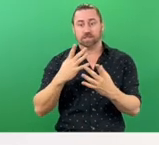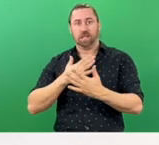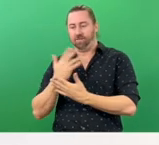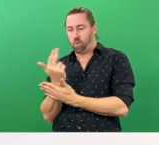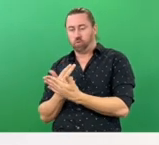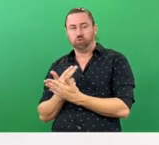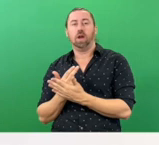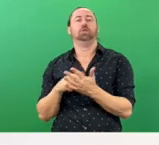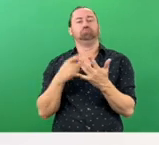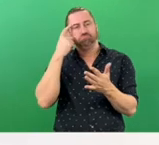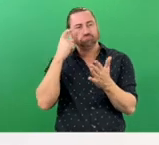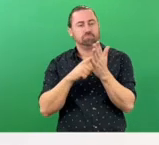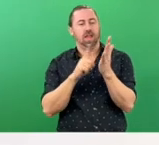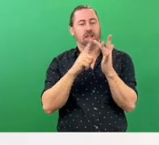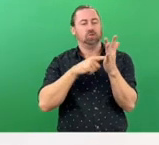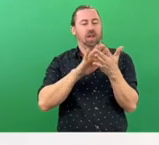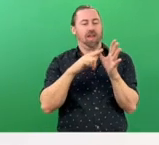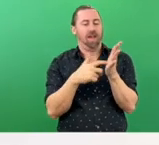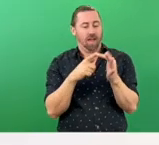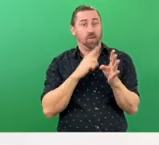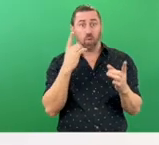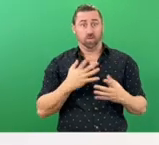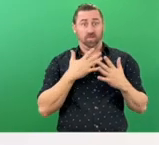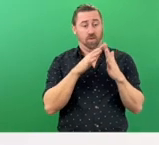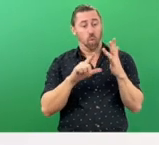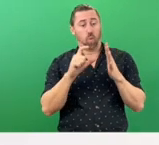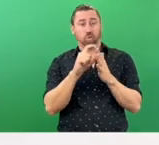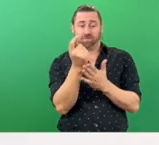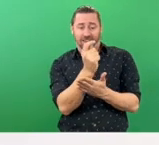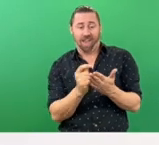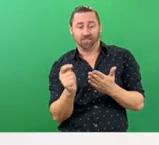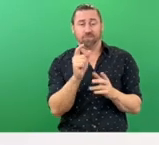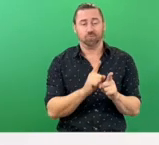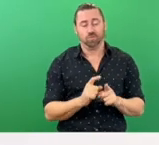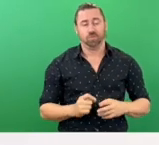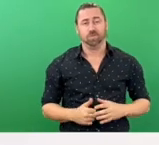as a tribute to L.J. Harvey, we're going to do a little wood carving ourselves